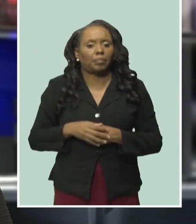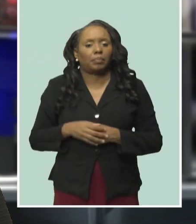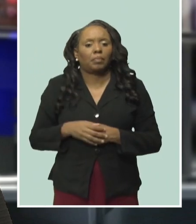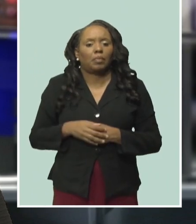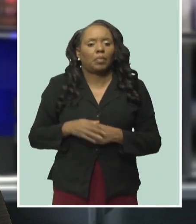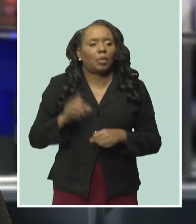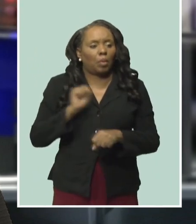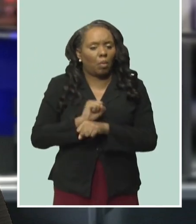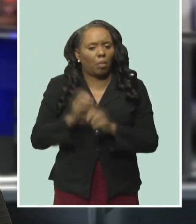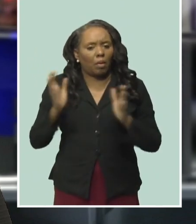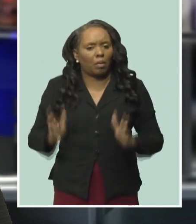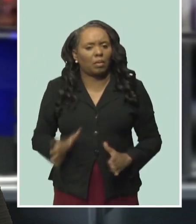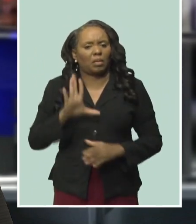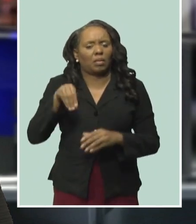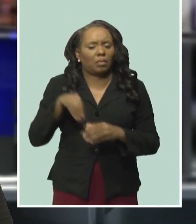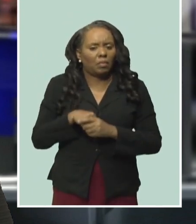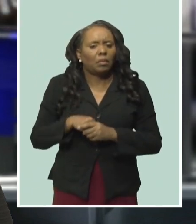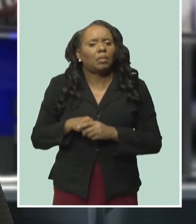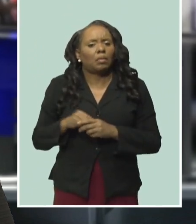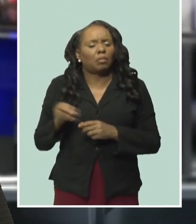of workers within the industry cannot go